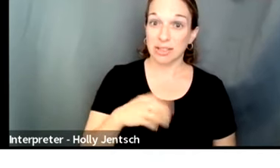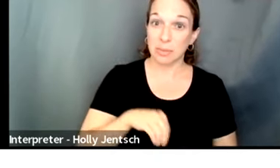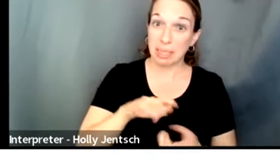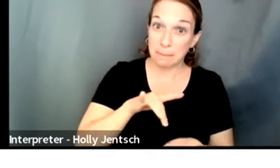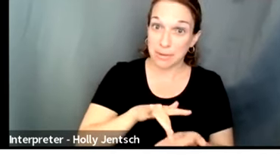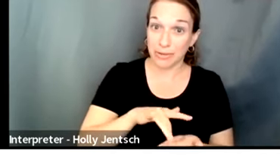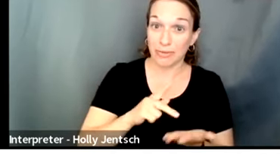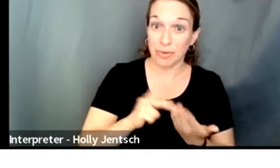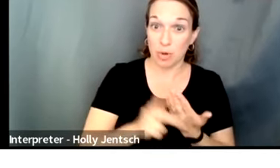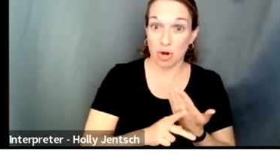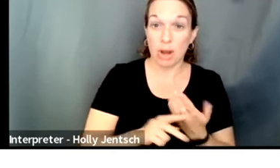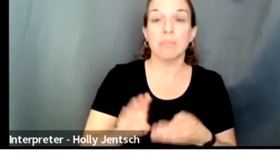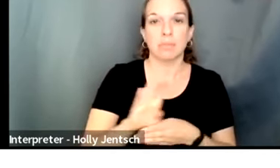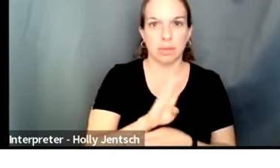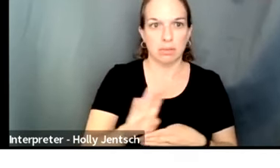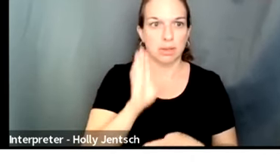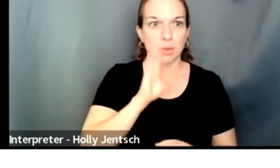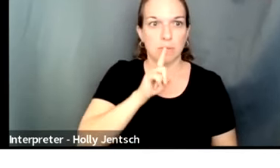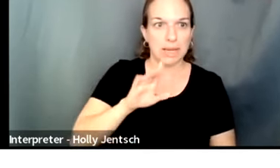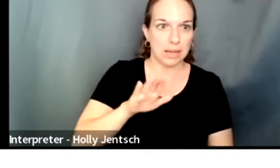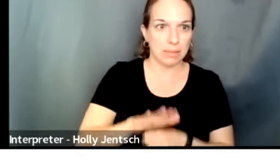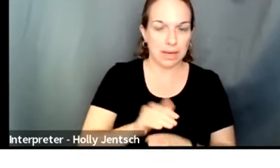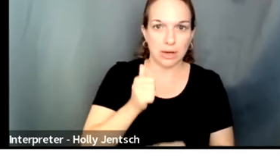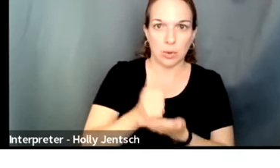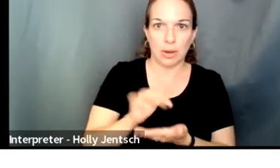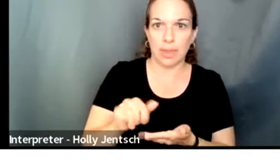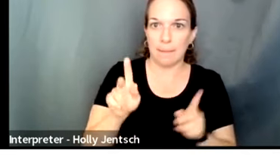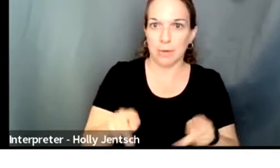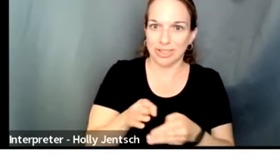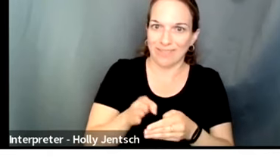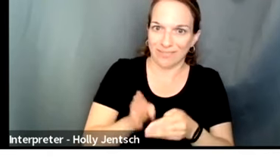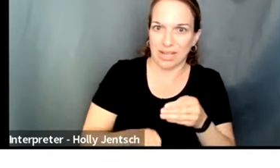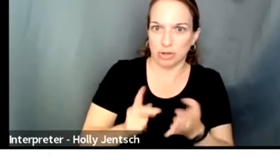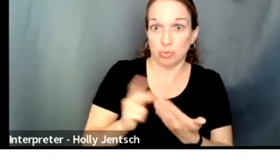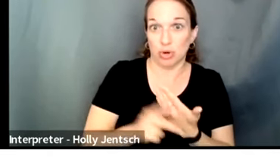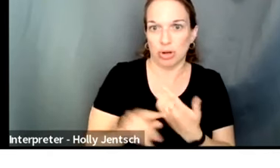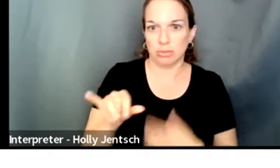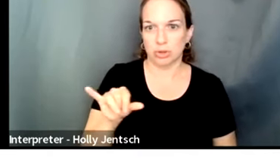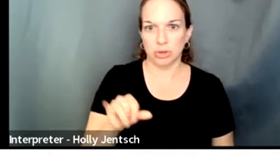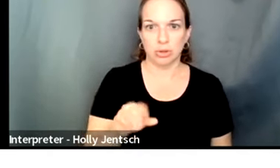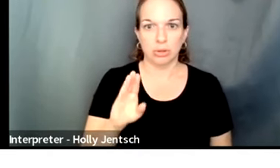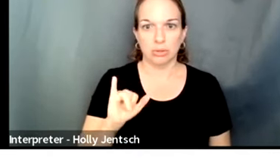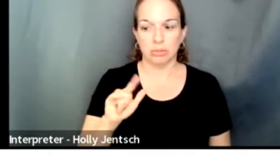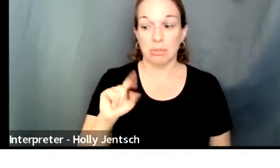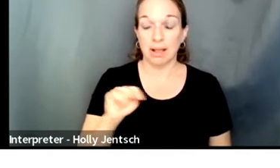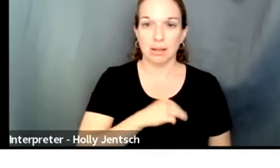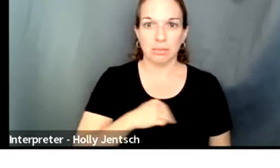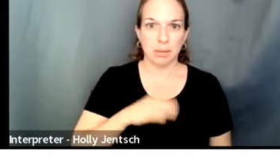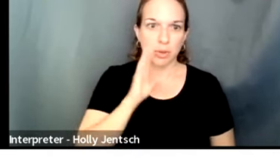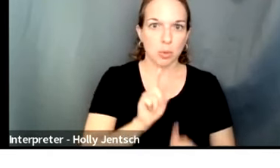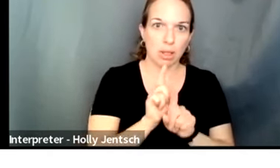the business is committed to helping that person finish. The BILT members will also mentor students